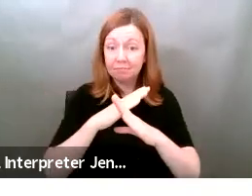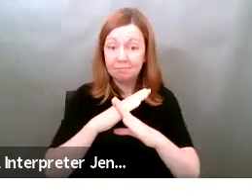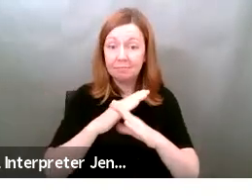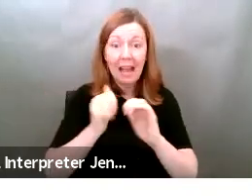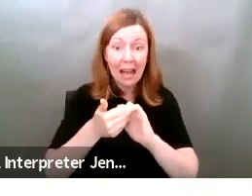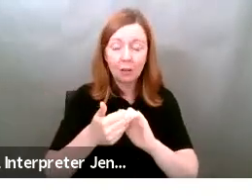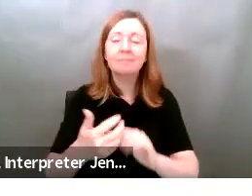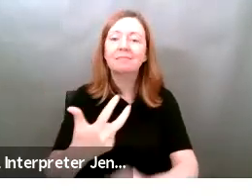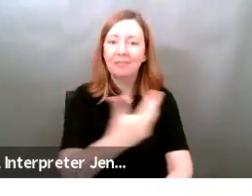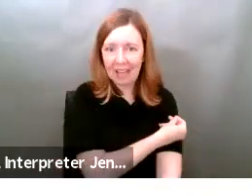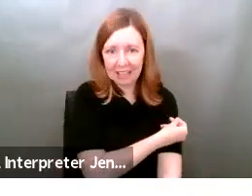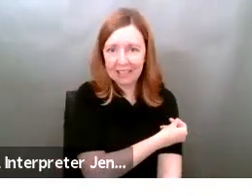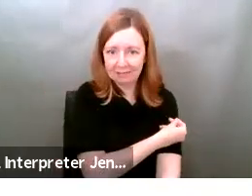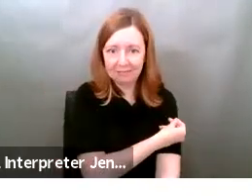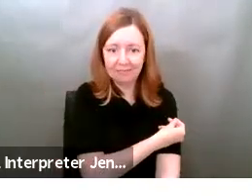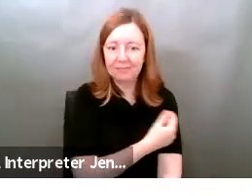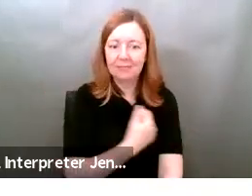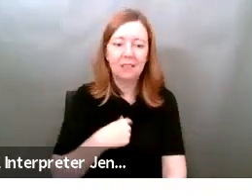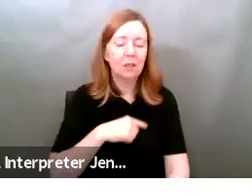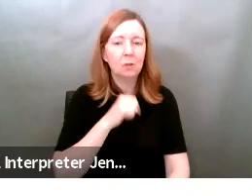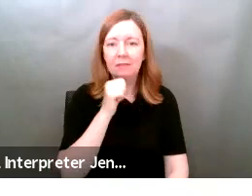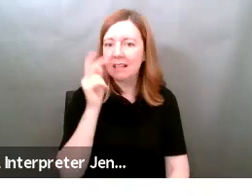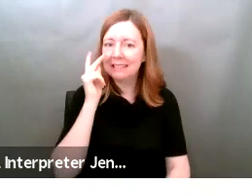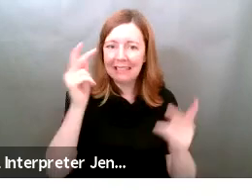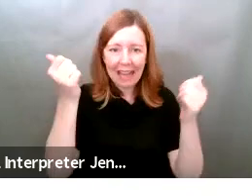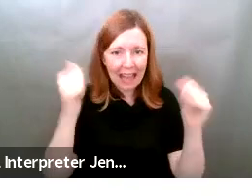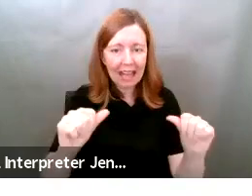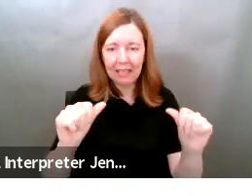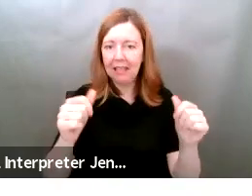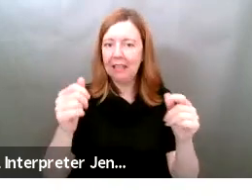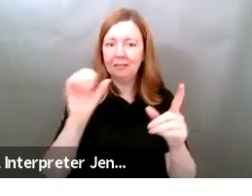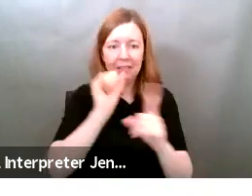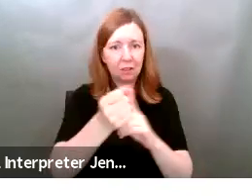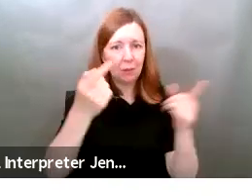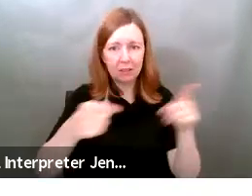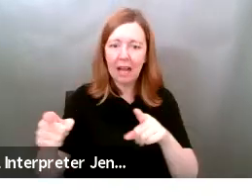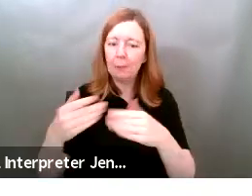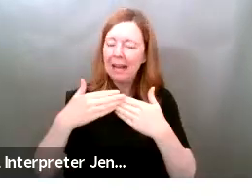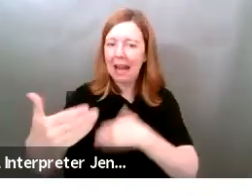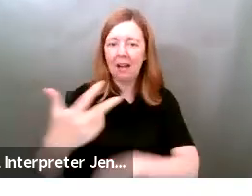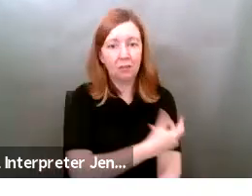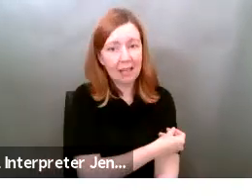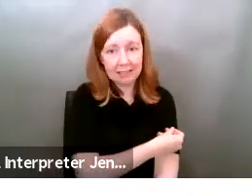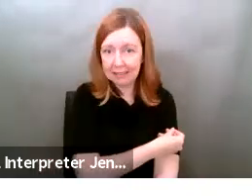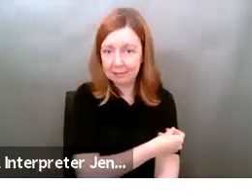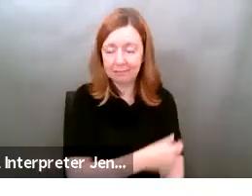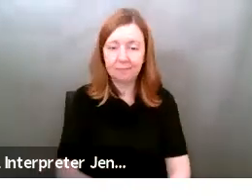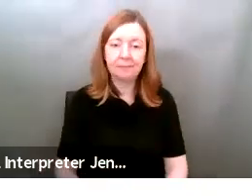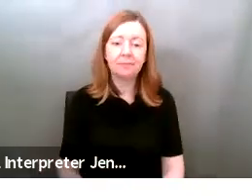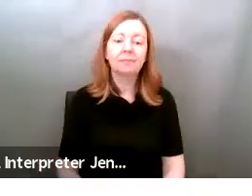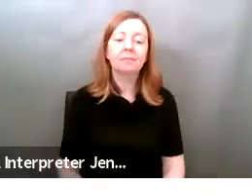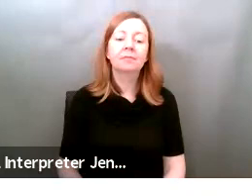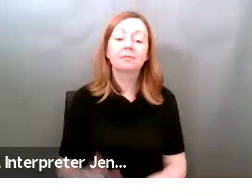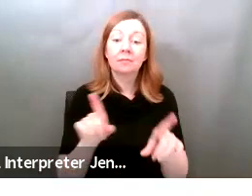the vaccine. We have not seen any cases of Miss C after vaccination. The other thing to